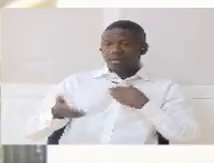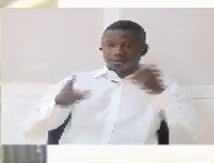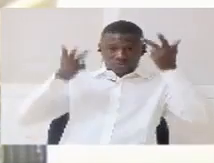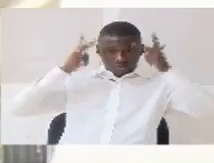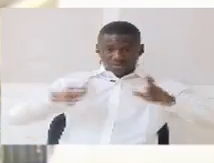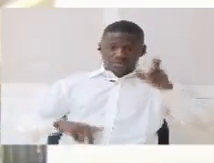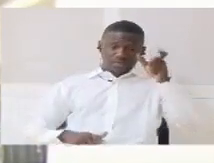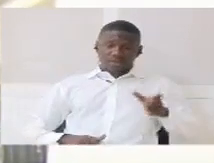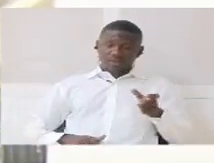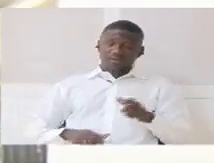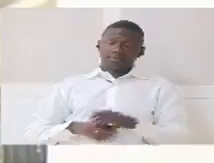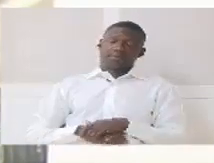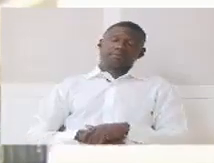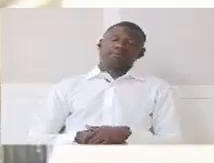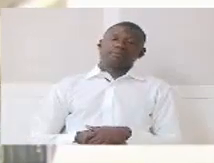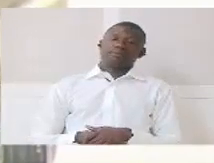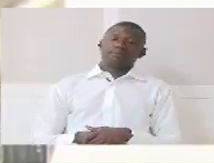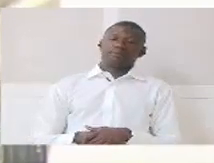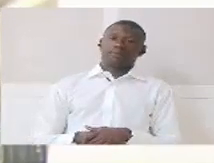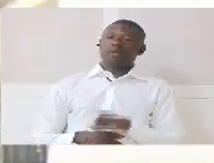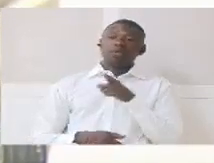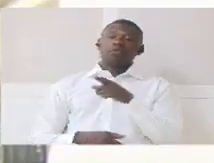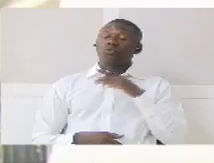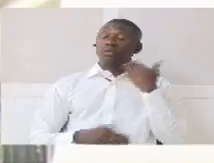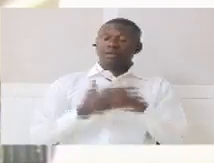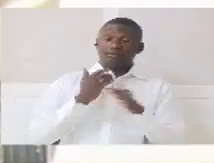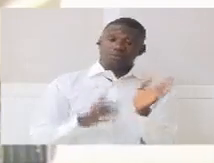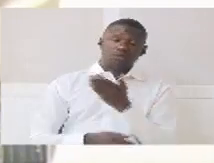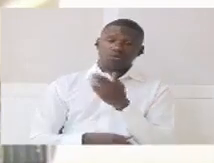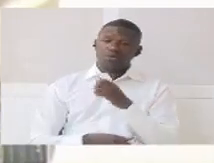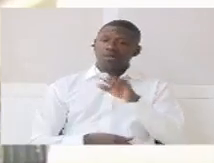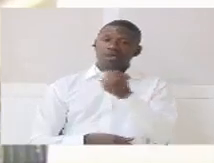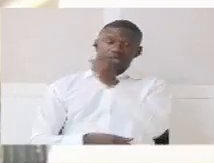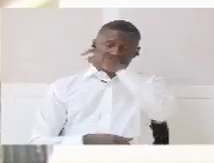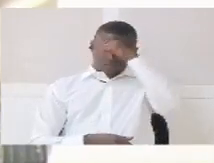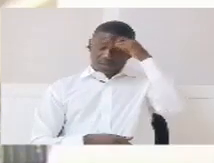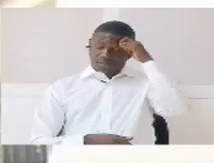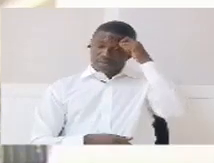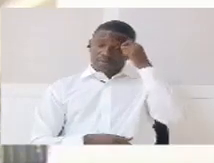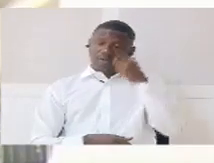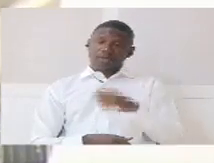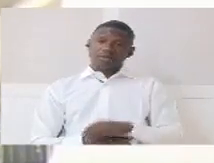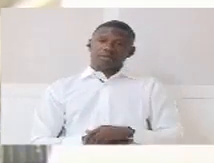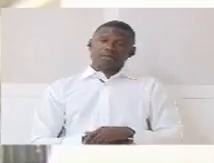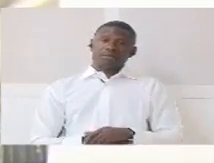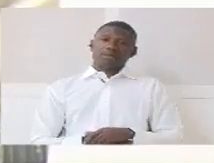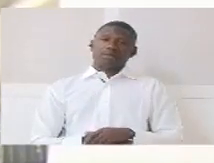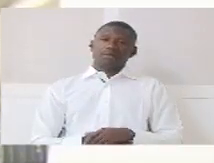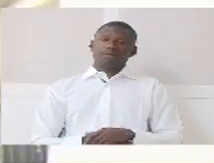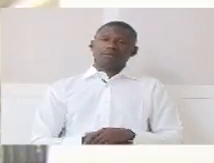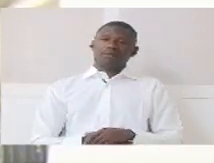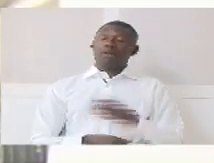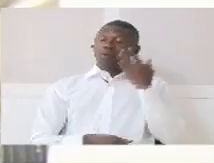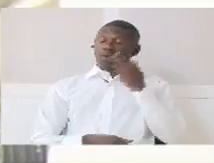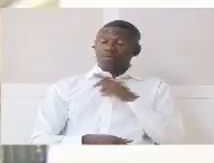magistrate. Imagine that hard labor. And you cannot go on hard labor. At a medical officer may examine.